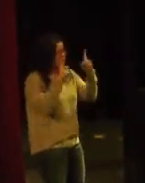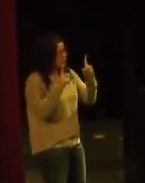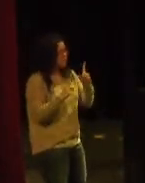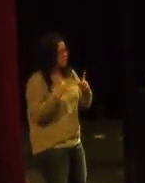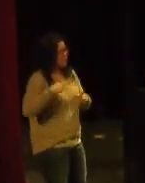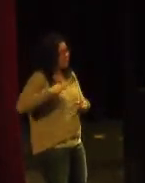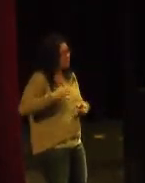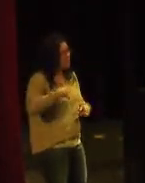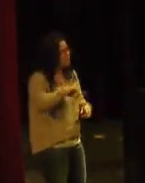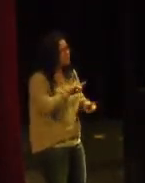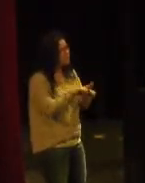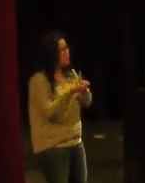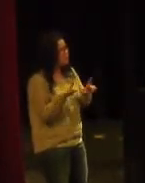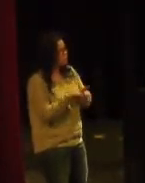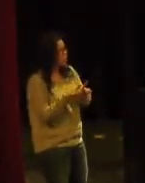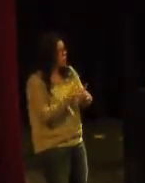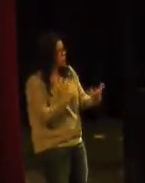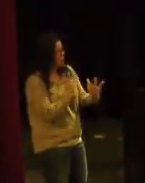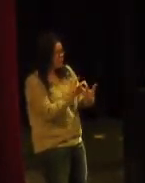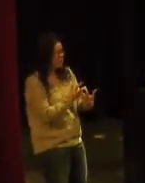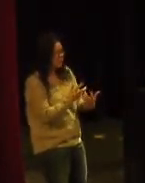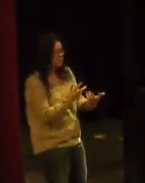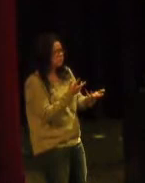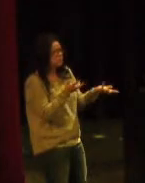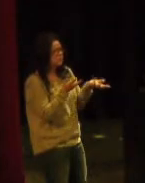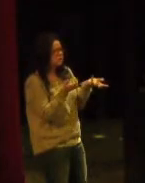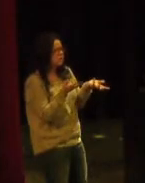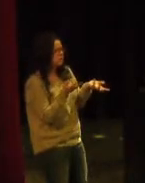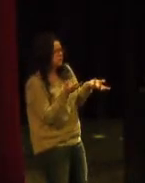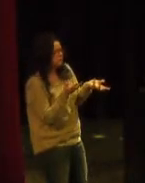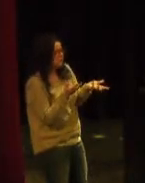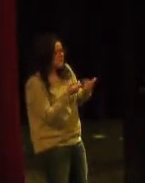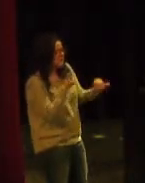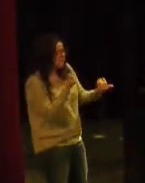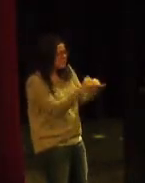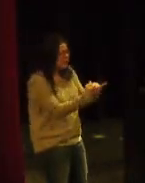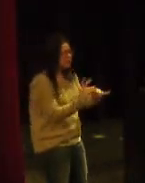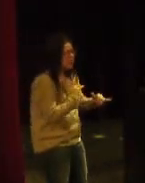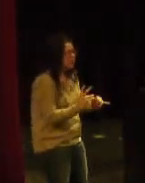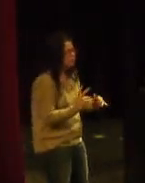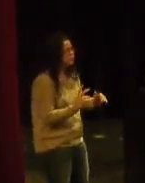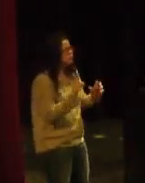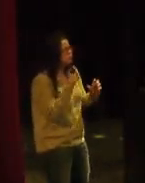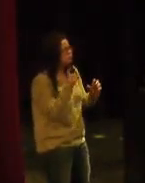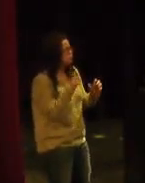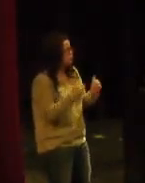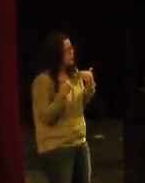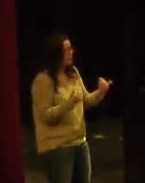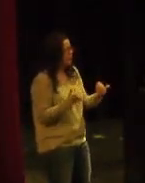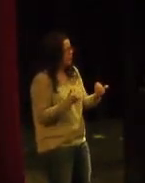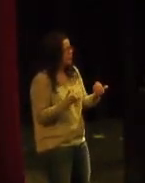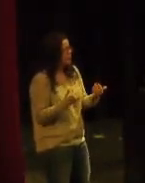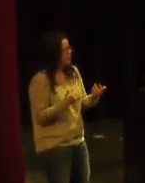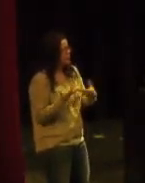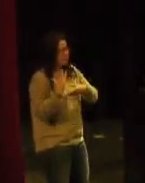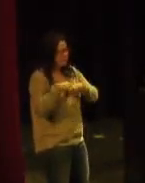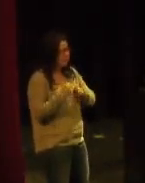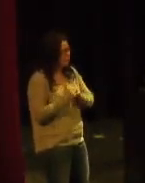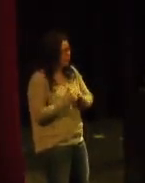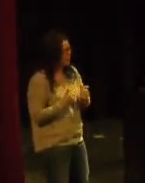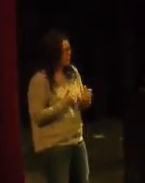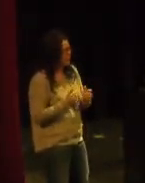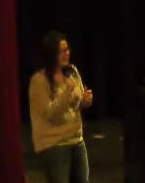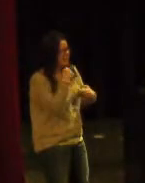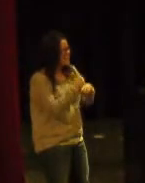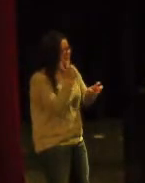in some ways, then why not let them in? Why not have them be with us? Why restrict it? Why make it difficult? Especially